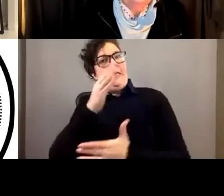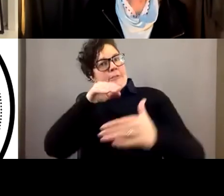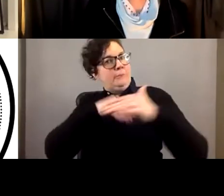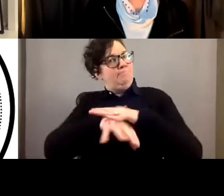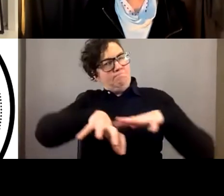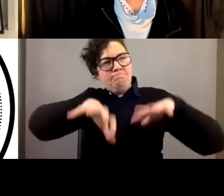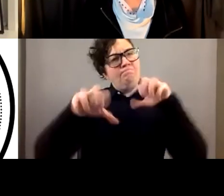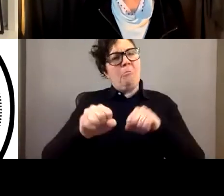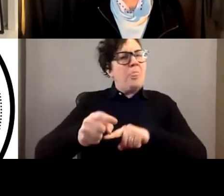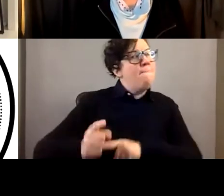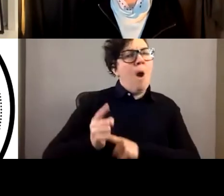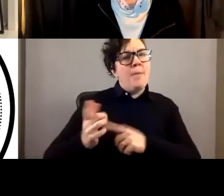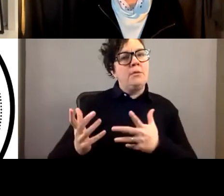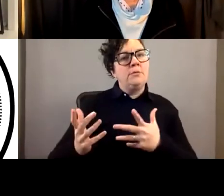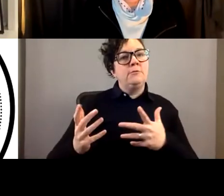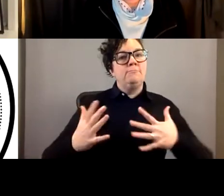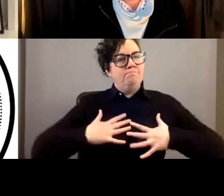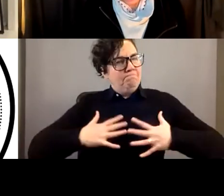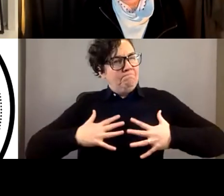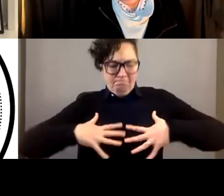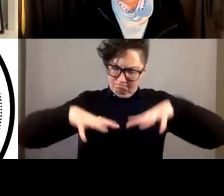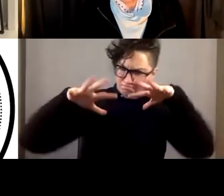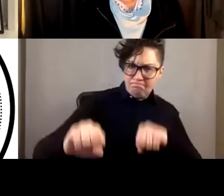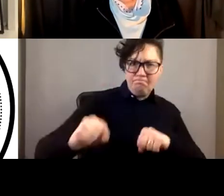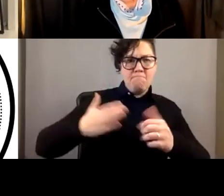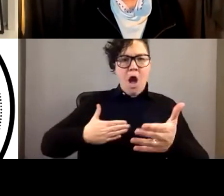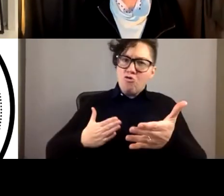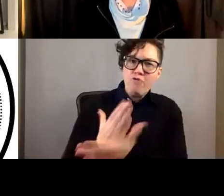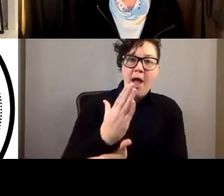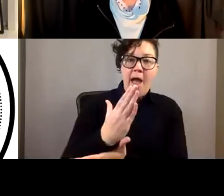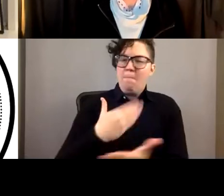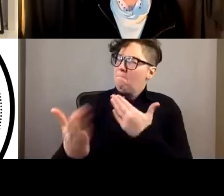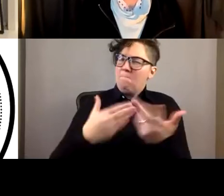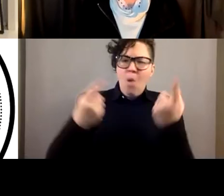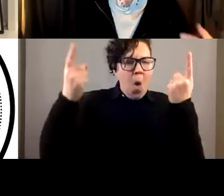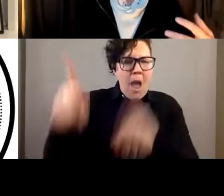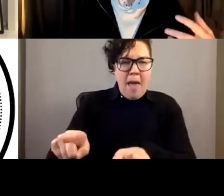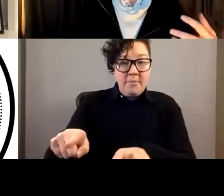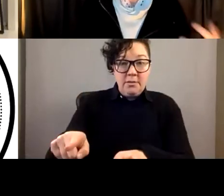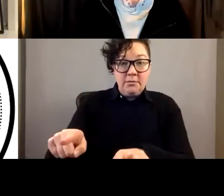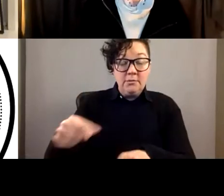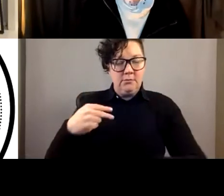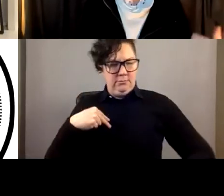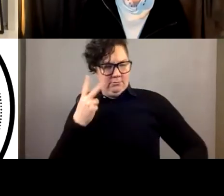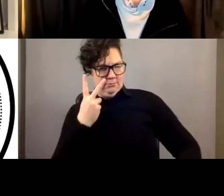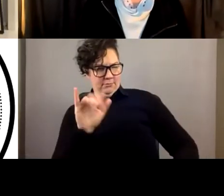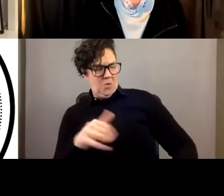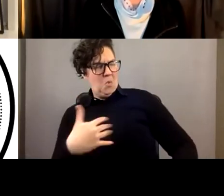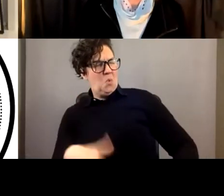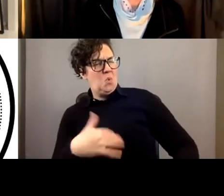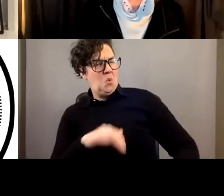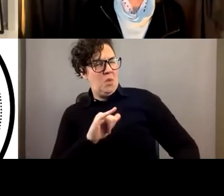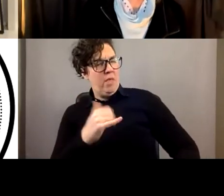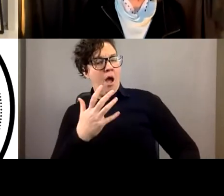Whatever happens, they own this. And it was that sense that really made me think about the ownership and the